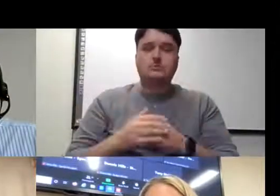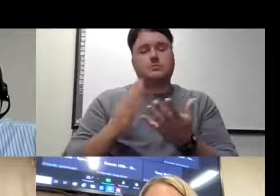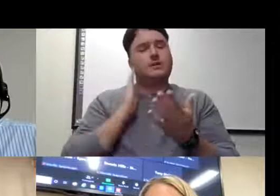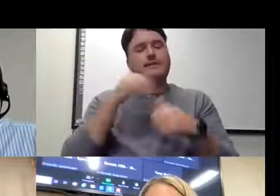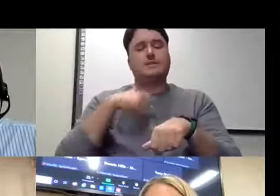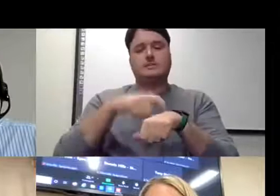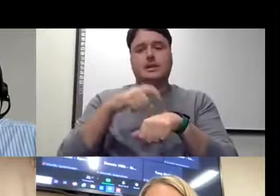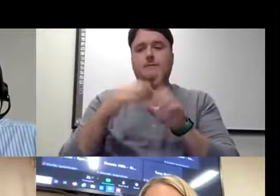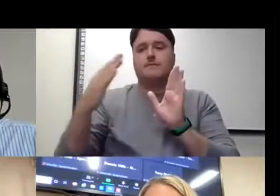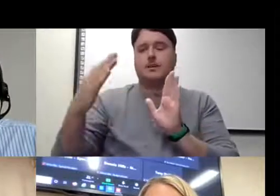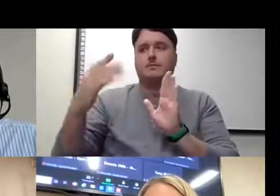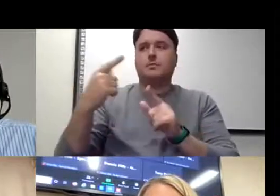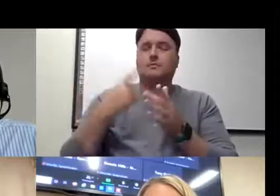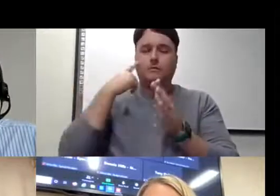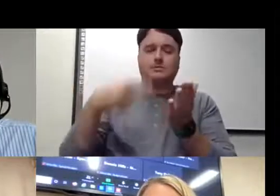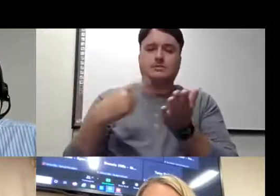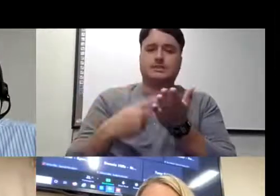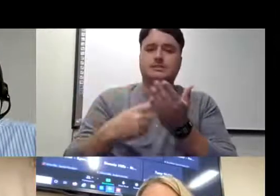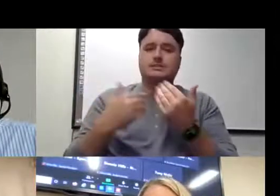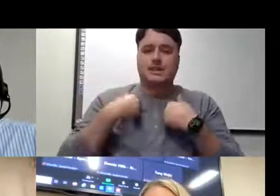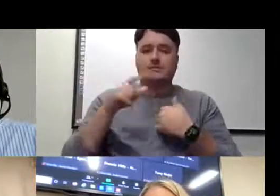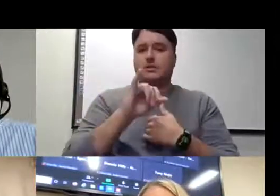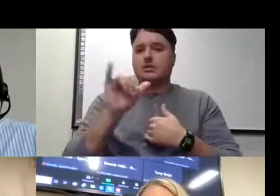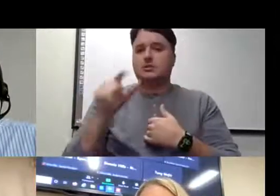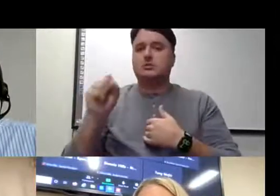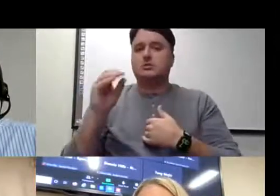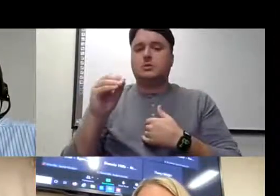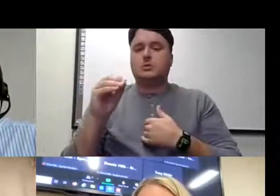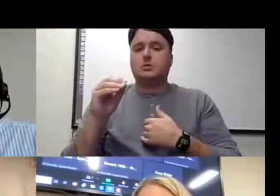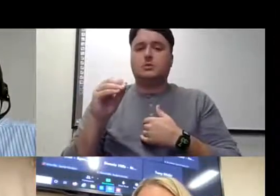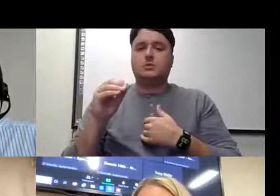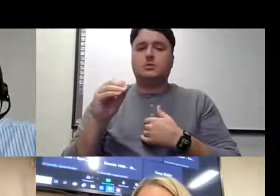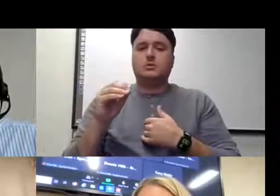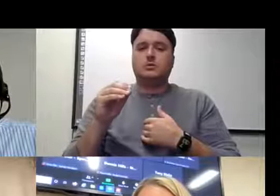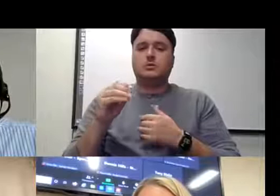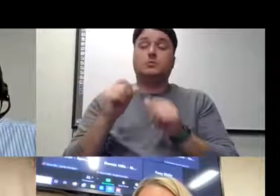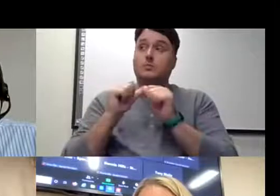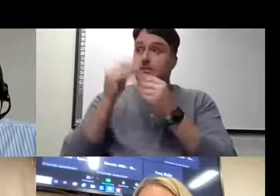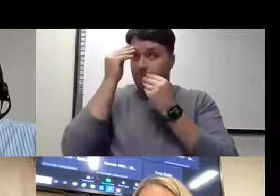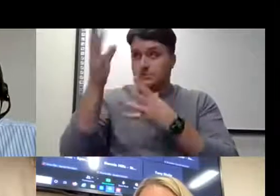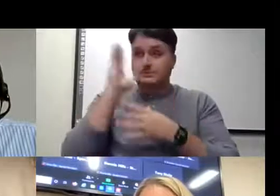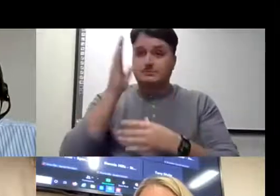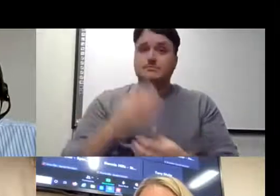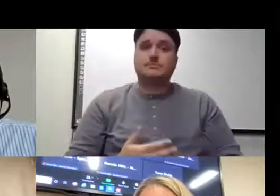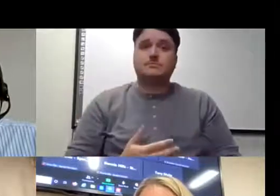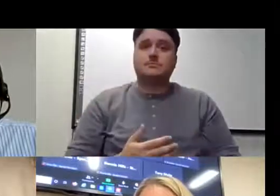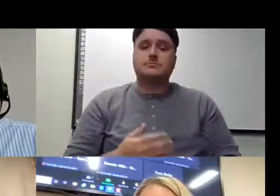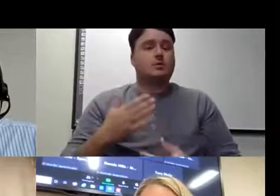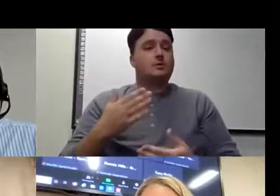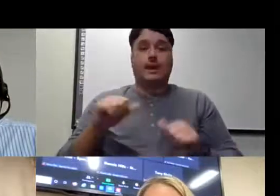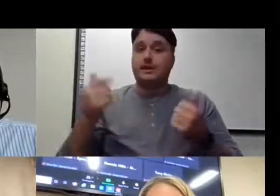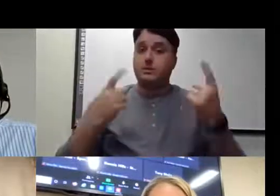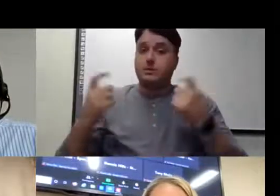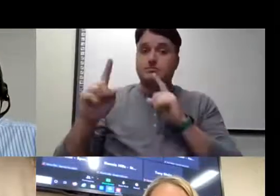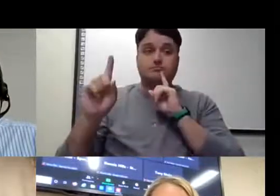in terms of when we anticipate these discussions to occur. And we'll keep you posted as we move forward. So happy to answer any questions you might